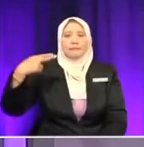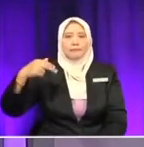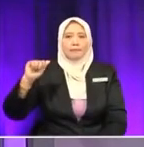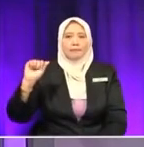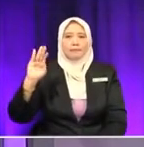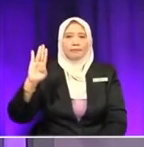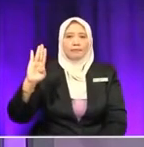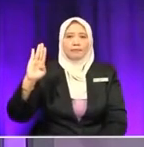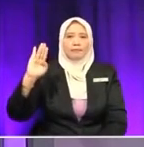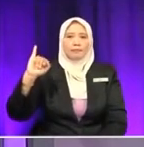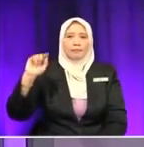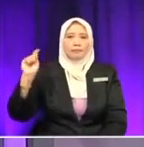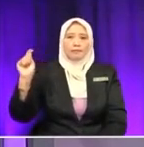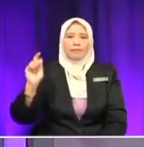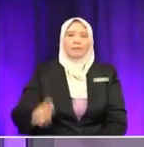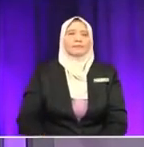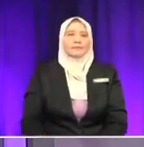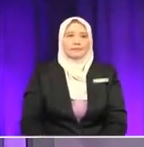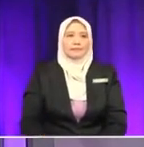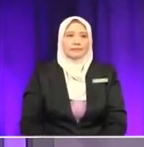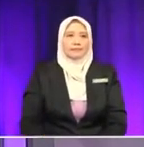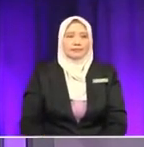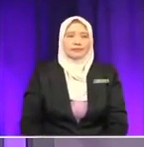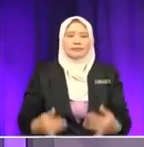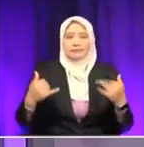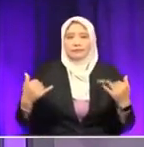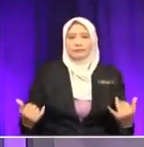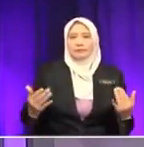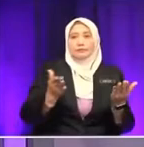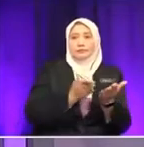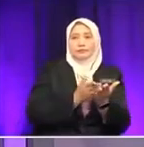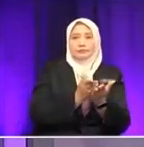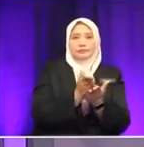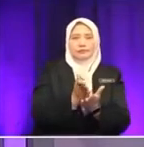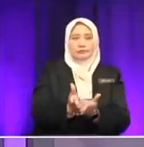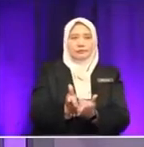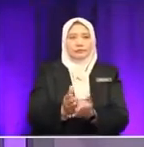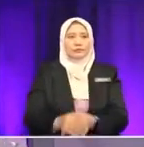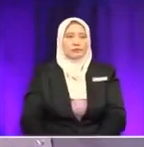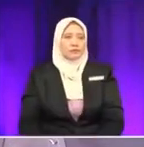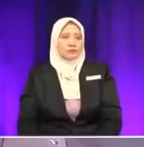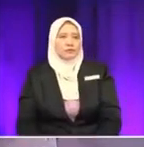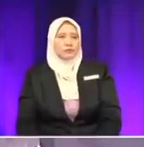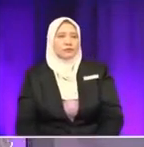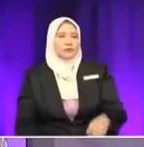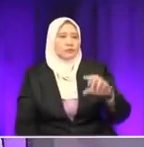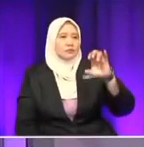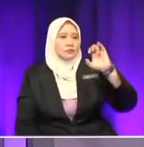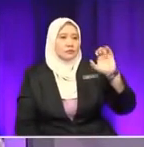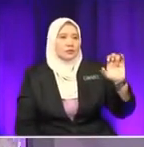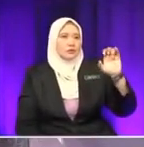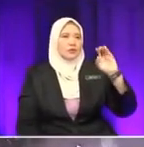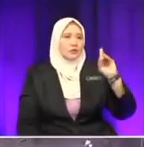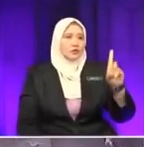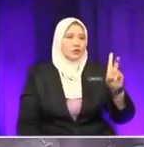on, Aiman. Okay, so now let's go to the third sentence. That is E2. Mm-hmm. So follow me,